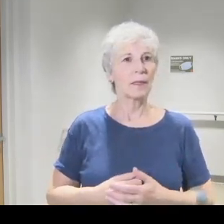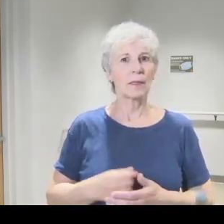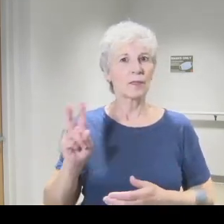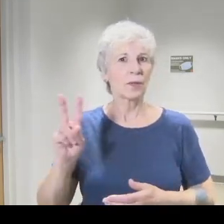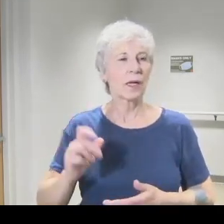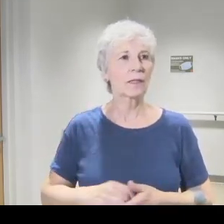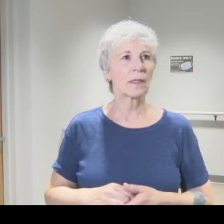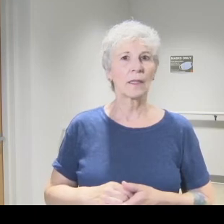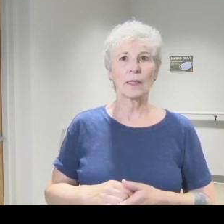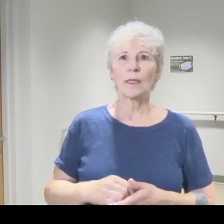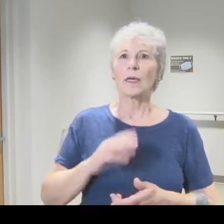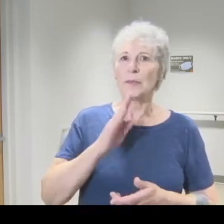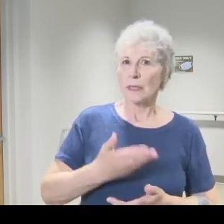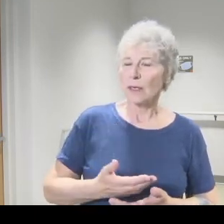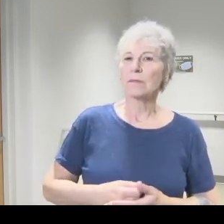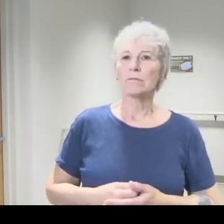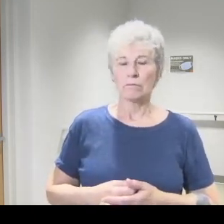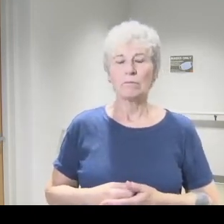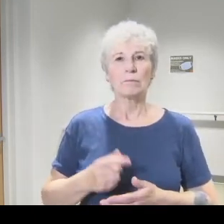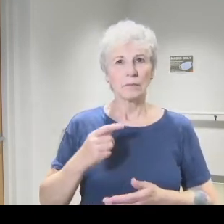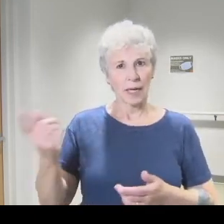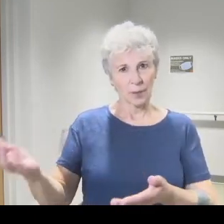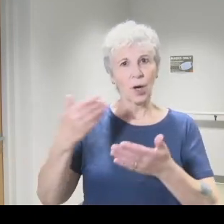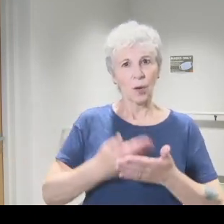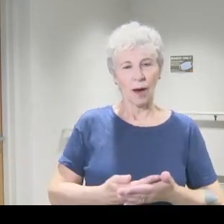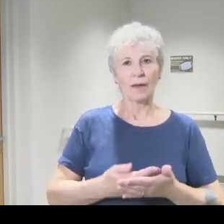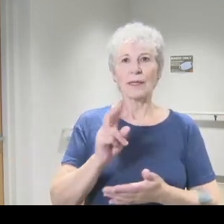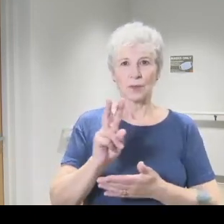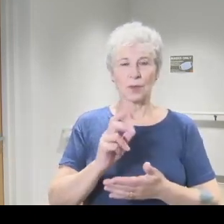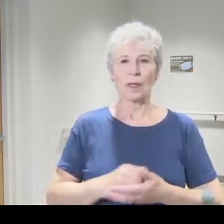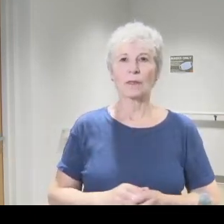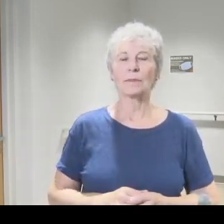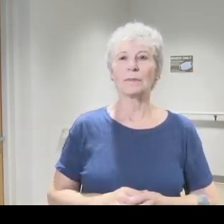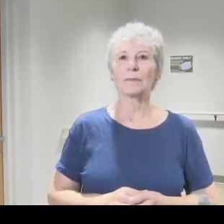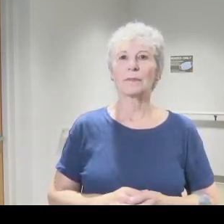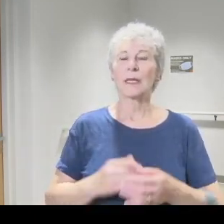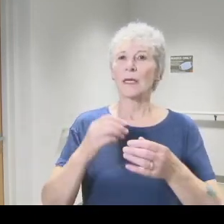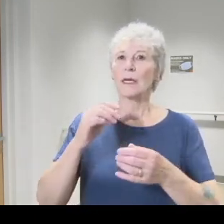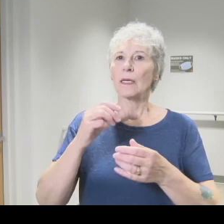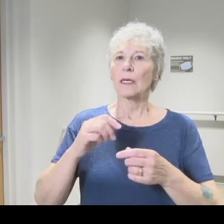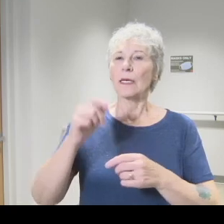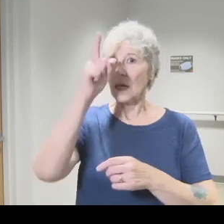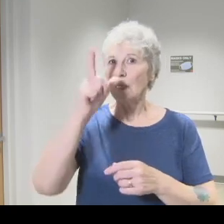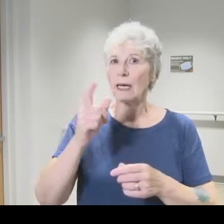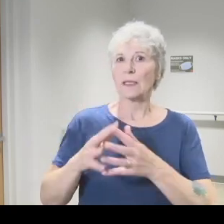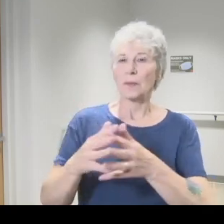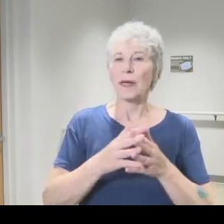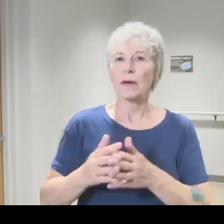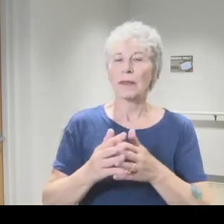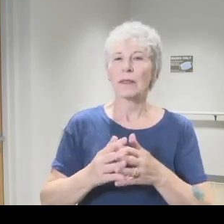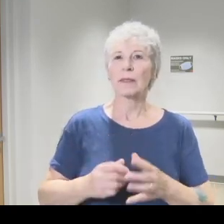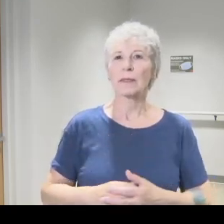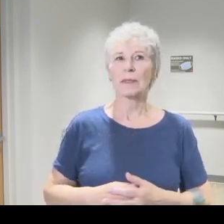2 o'clock. Be there or be square. So that's when I come. That's the polite and appropriate thing to do. In Latin America, you might see this a lot in Latin